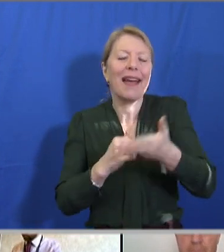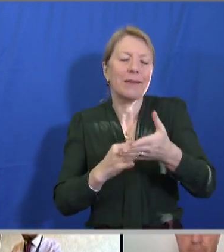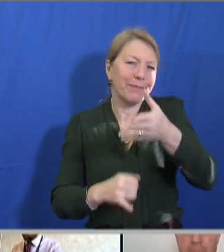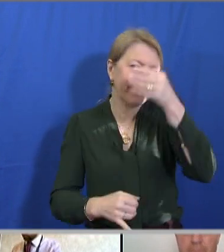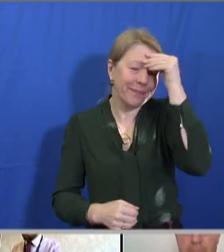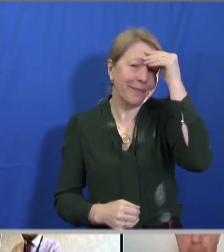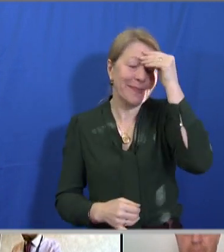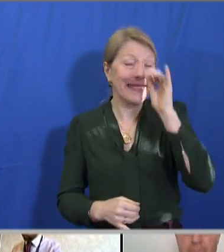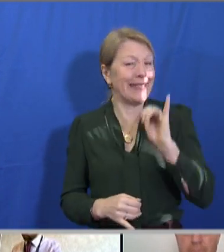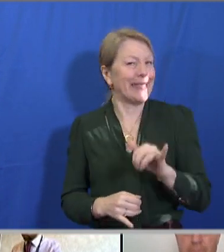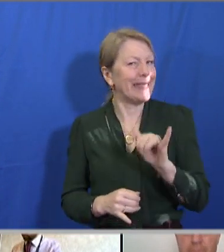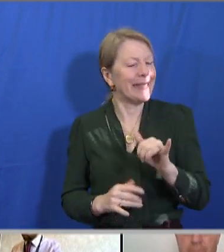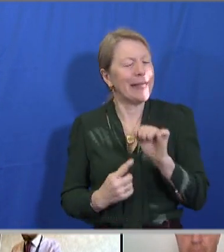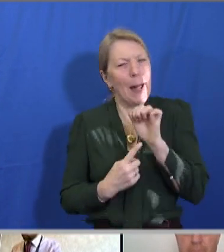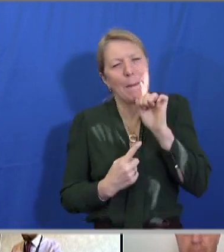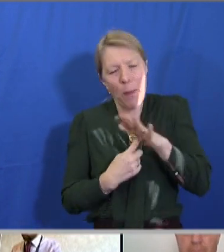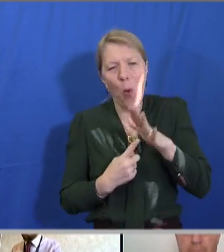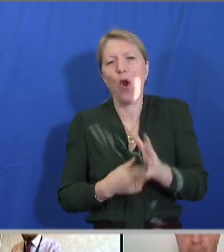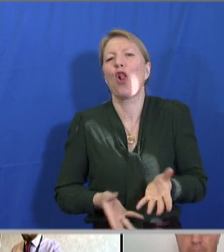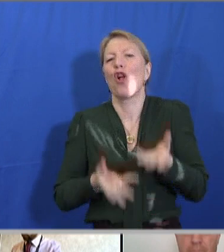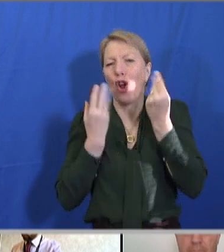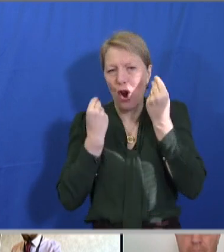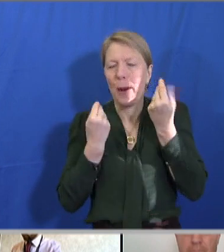make sure when we do look at those